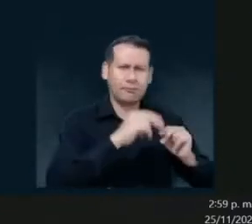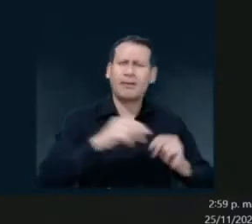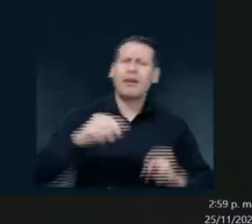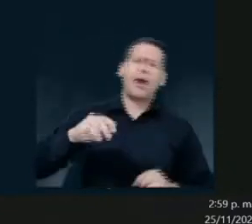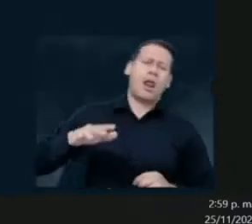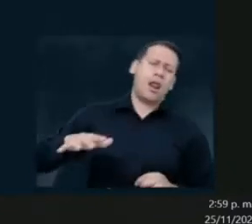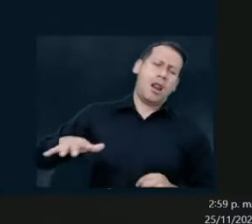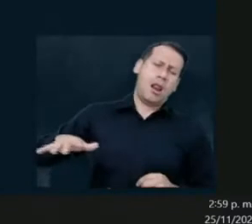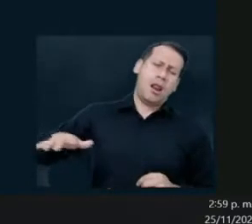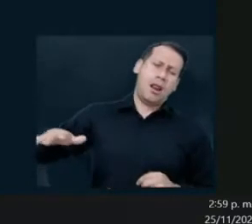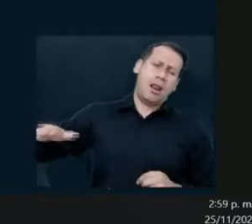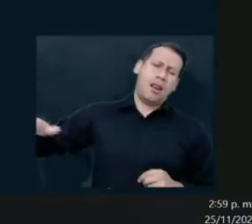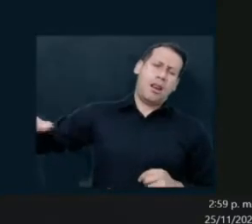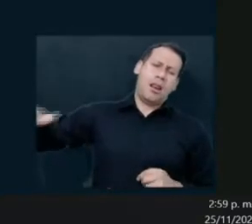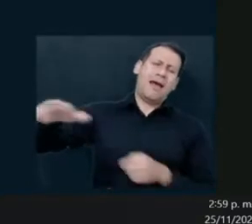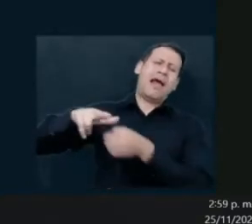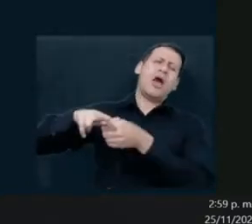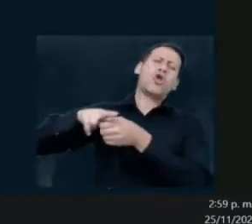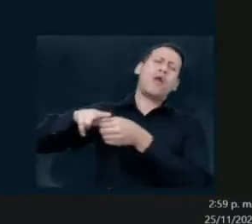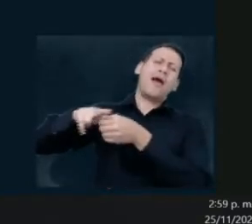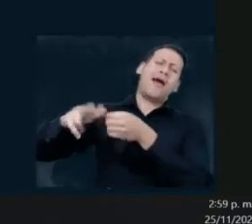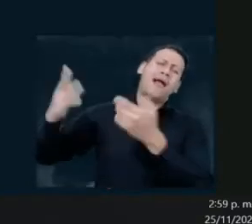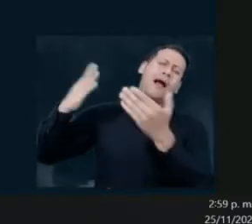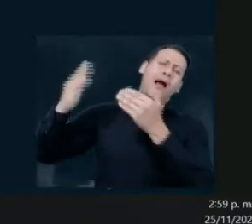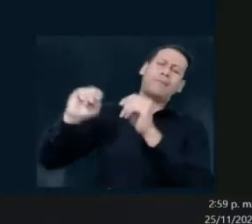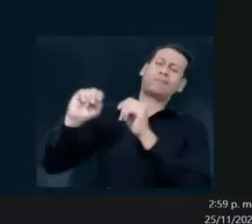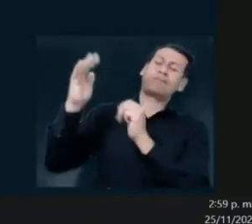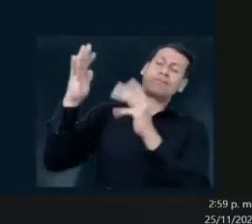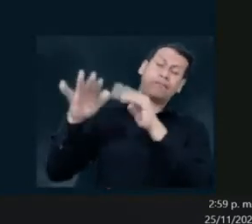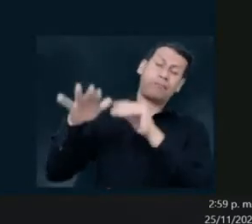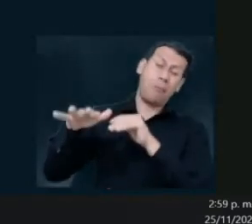And we would have to permit in those rural areas where